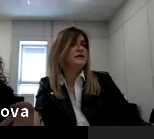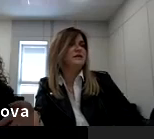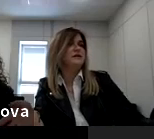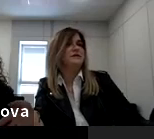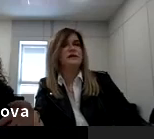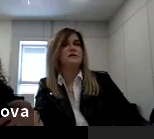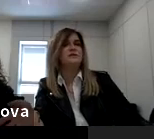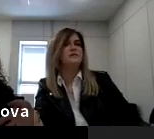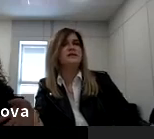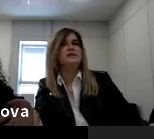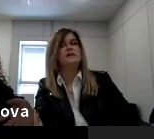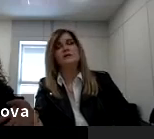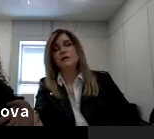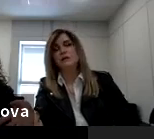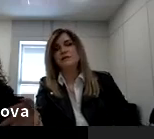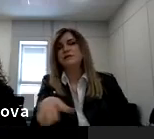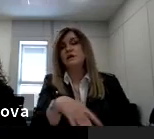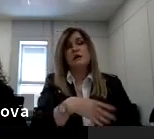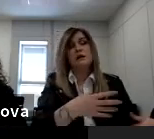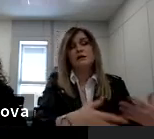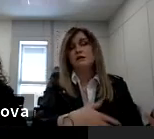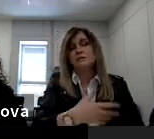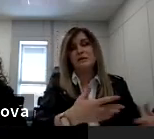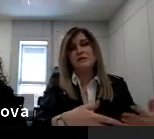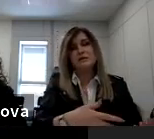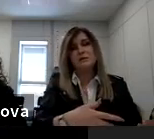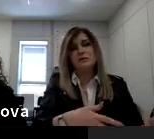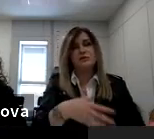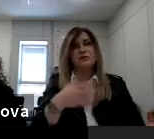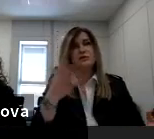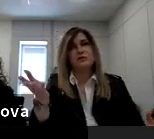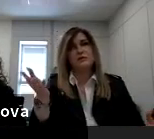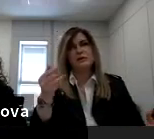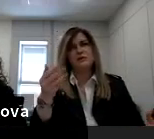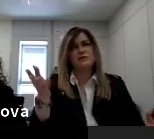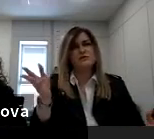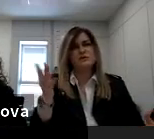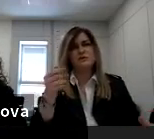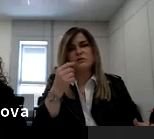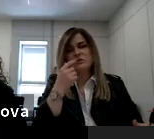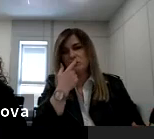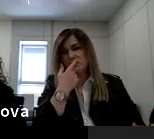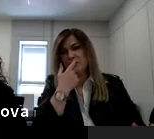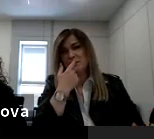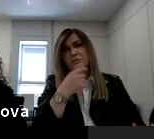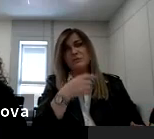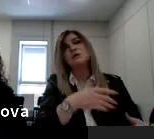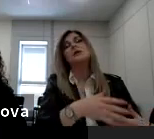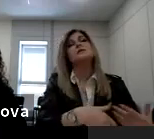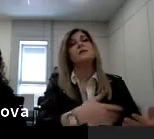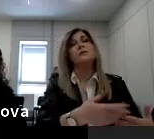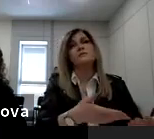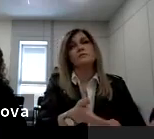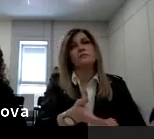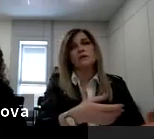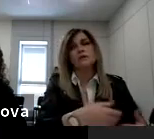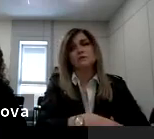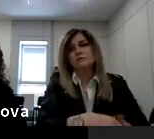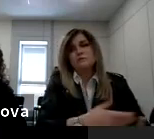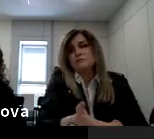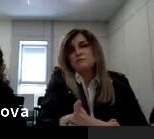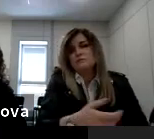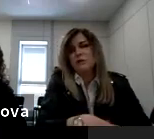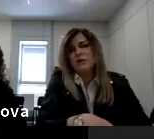know, green and yellow LEDs, depending on the project. And next projects, we will show you some examples.